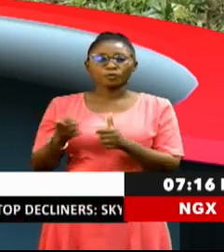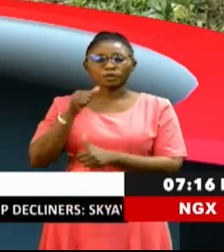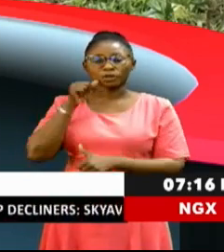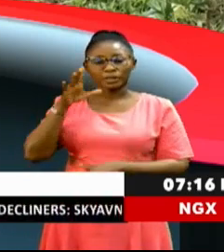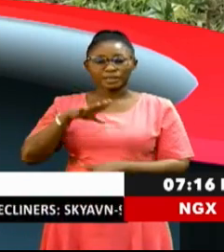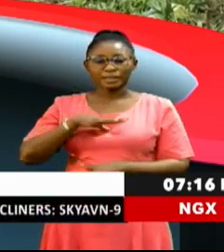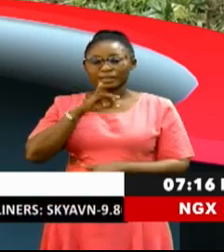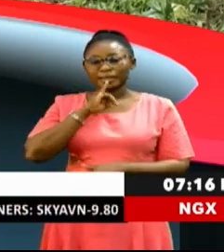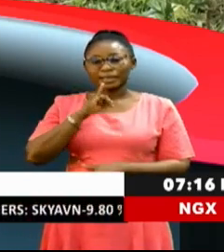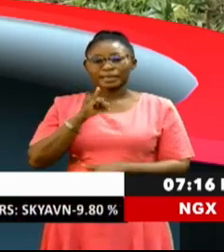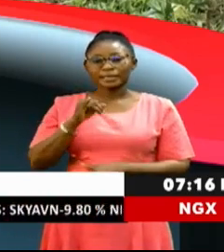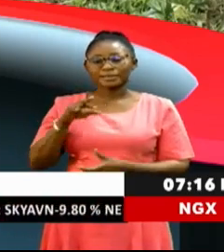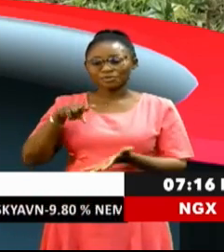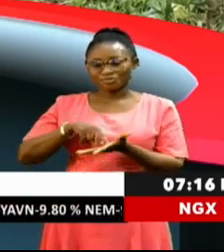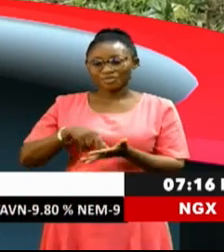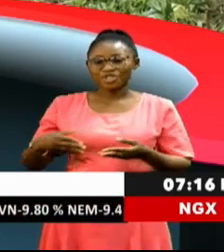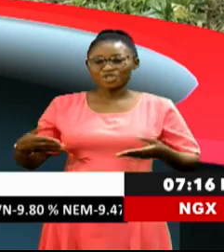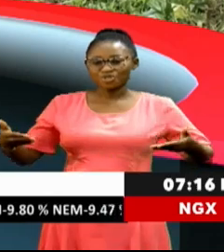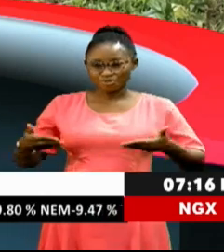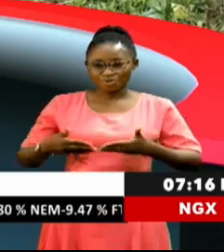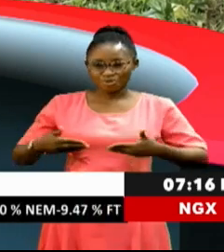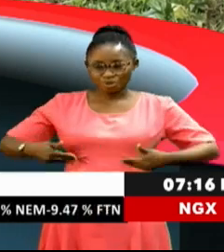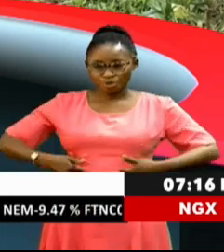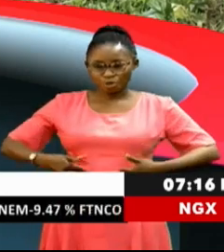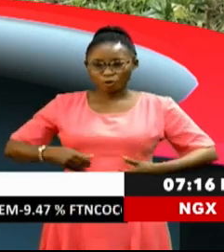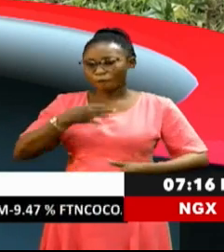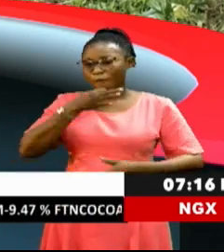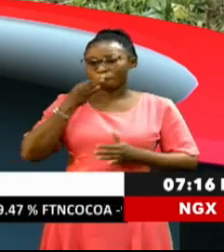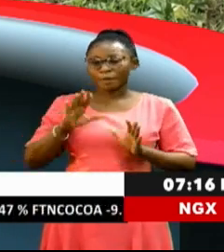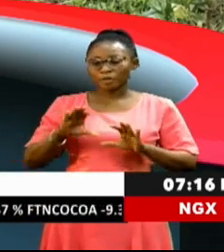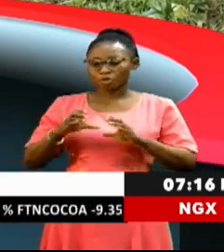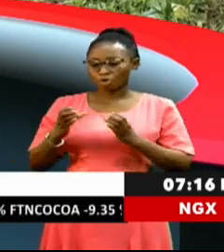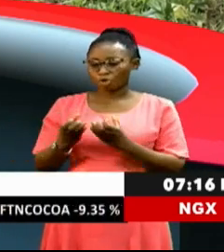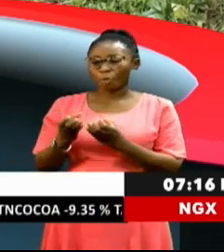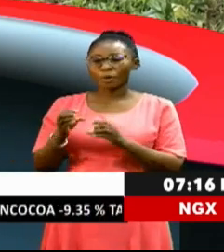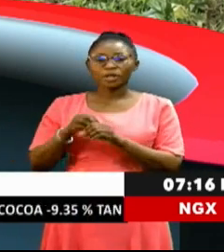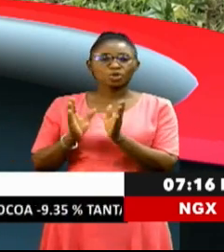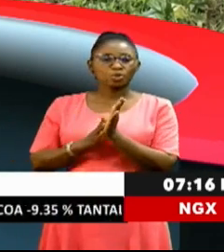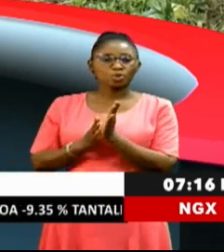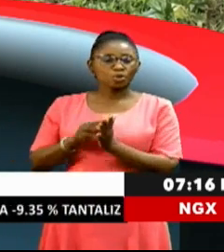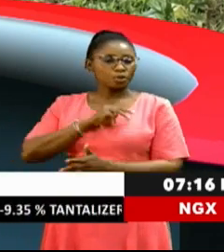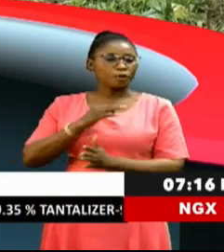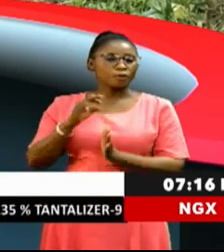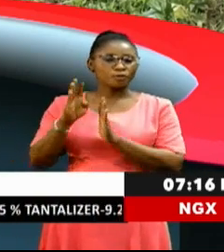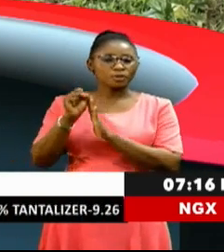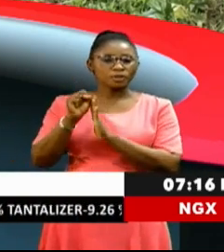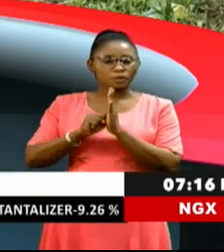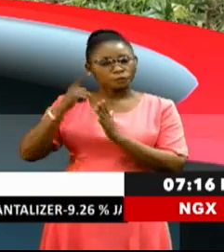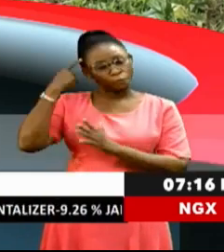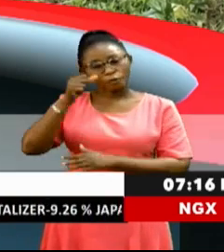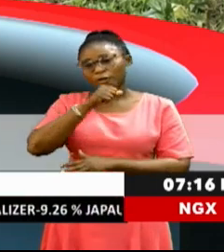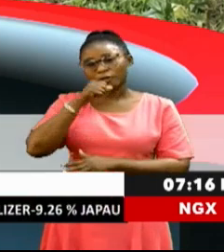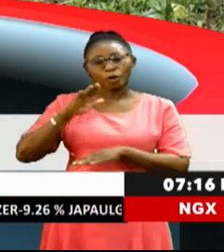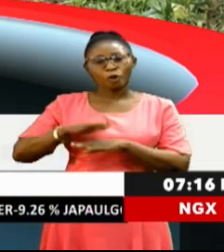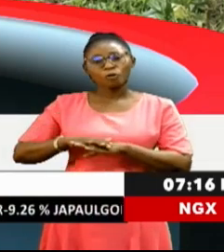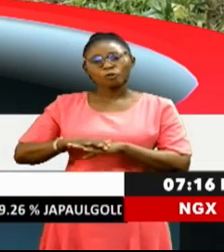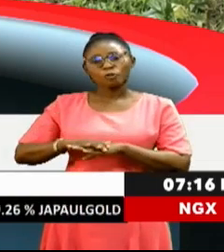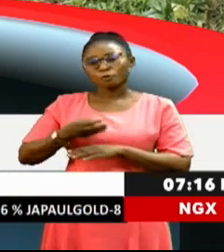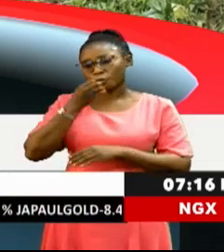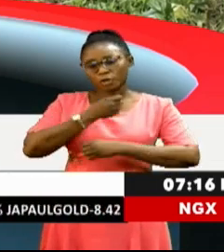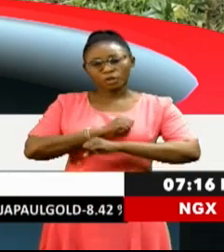is reintroducing Young Farmers Club in schools. Minister of State for Agriculture and Food Security, Aliu